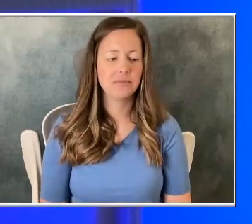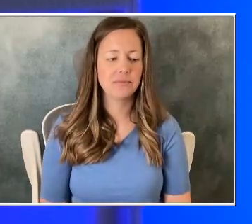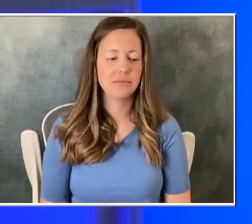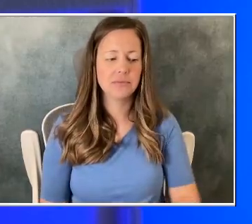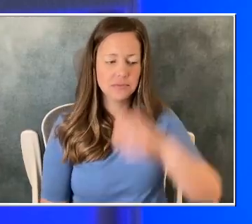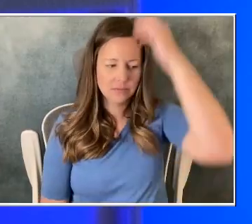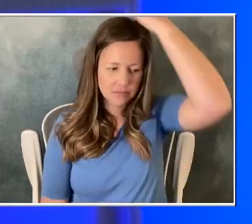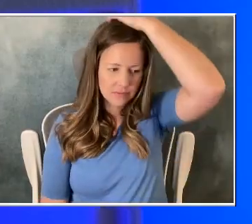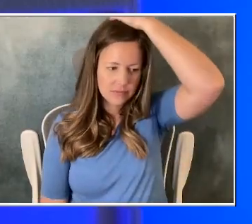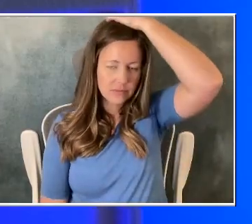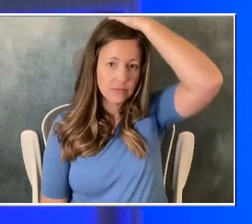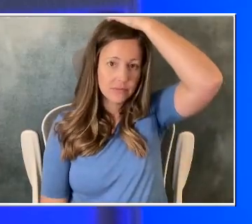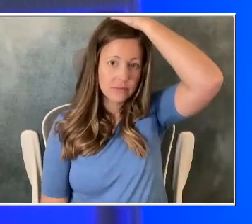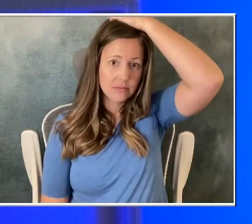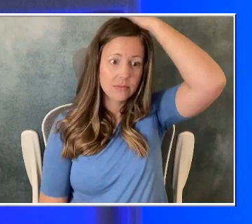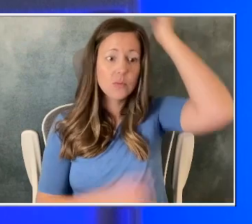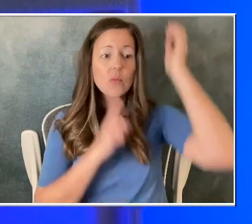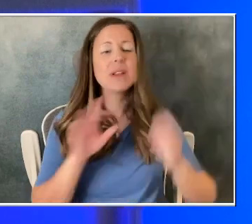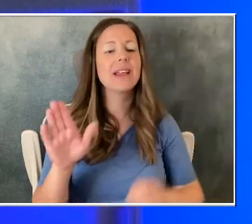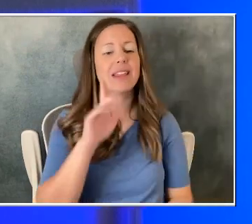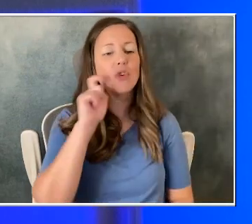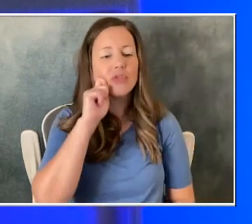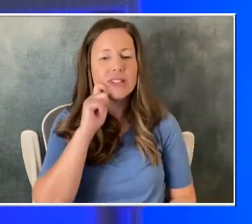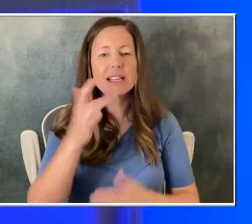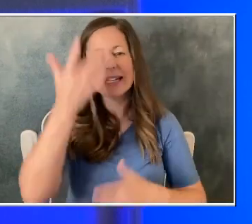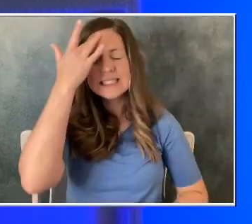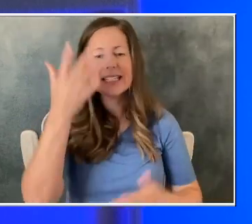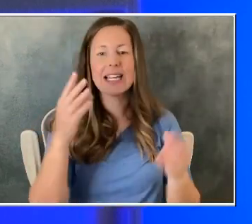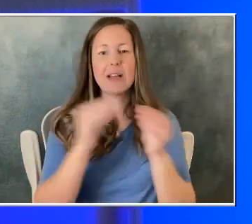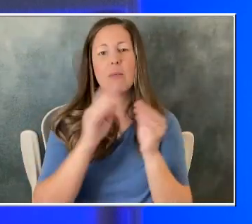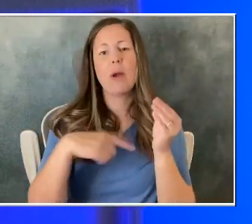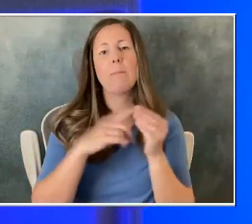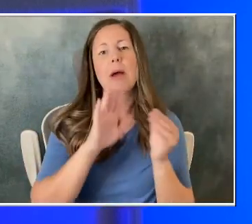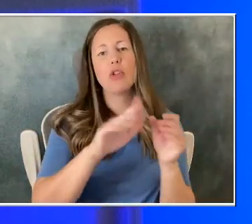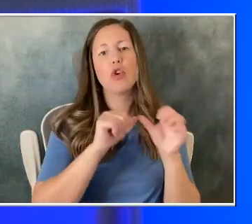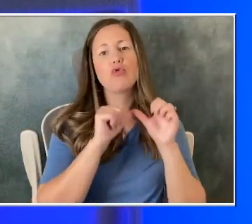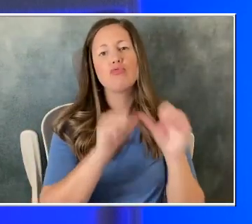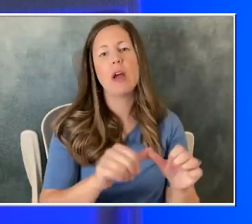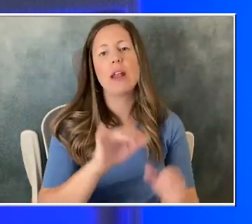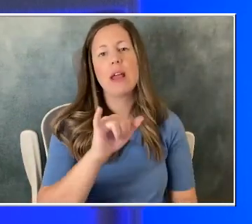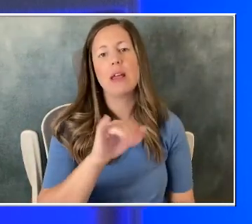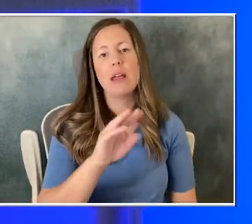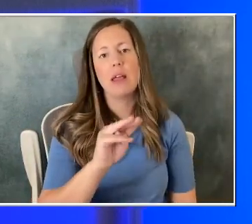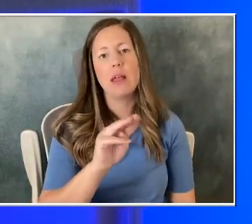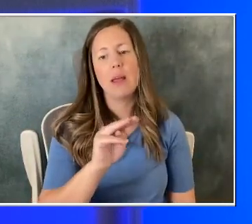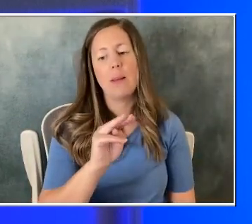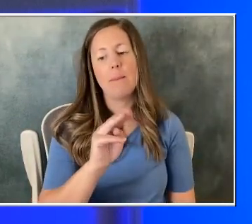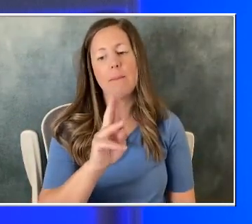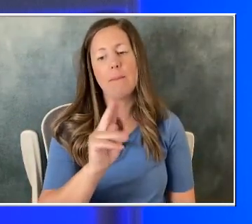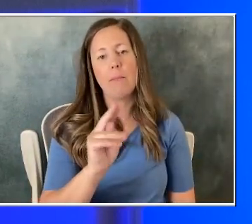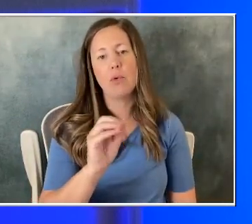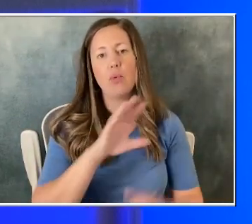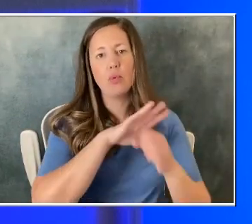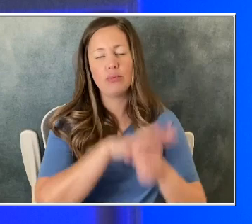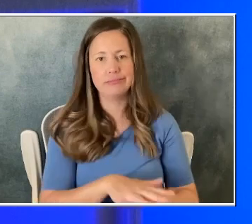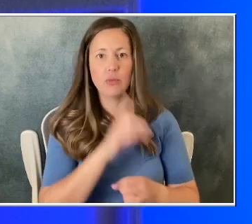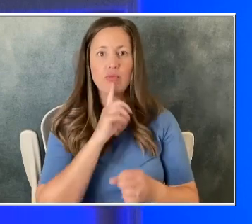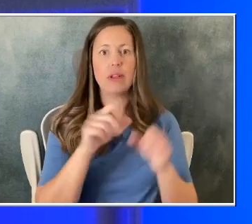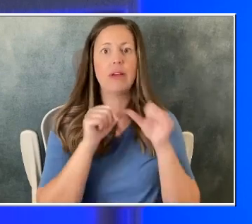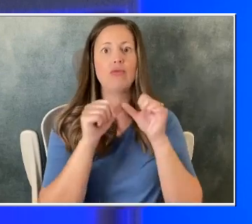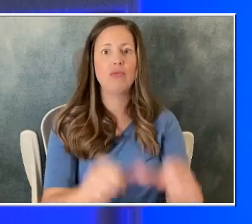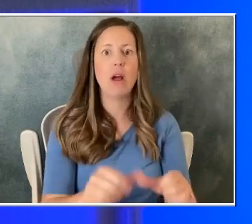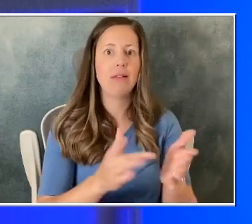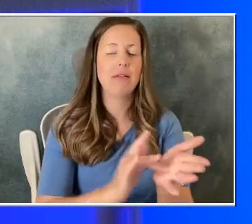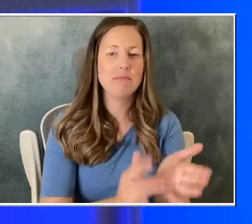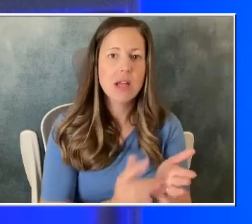skin disease really revolves more around their chronic immunosuppression. So this is the effect of being chronically on medications that